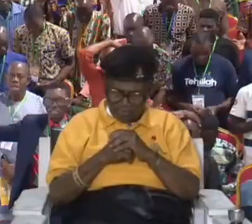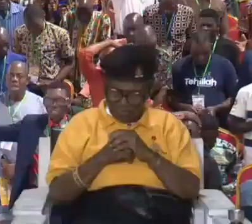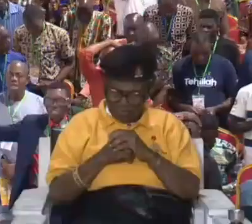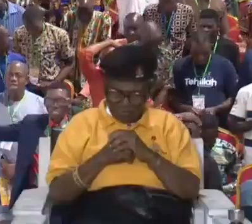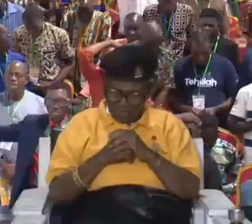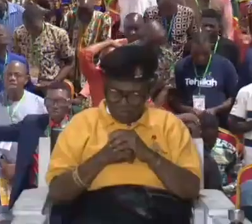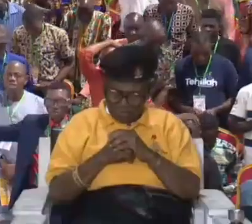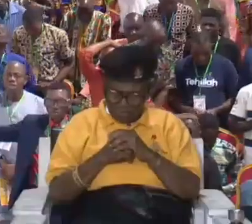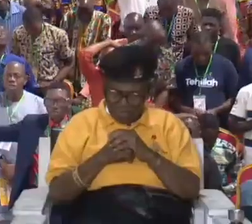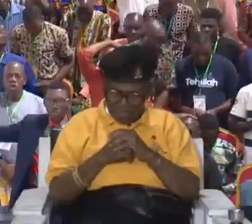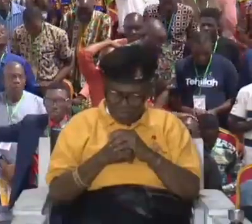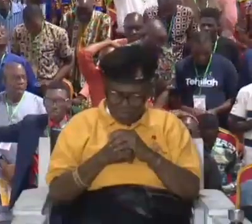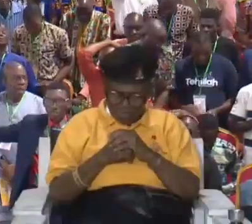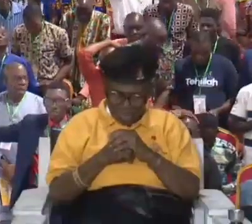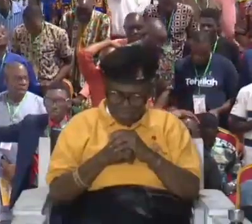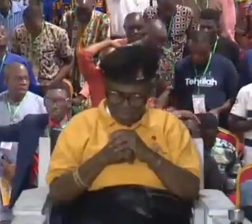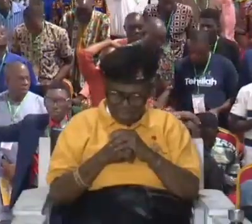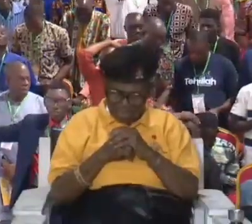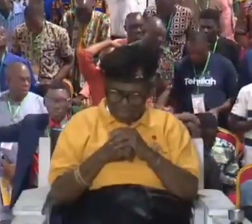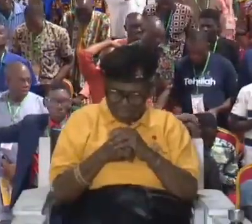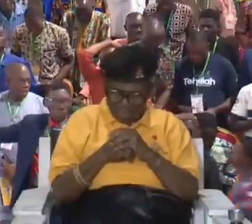Let the fire fall on me.